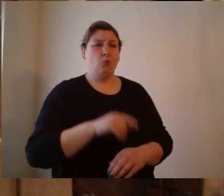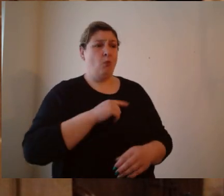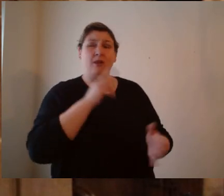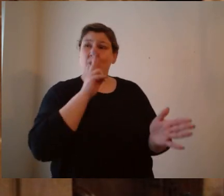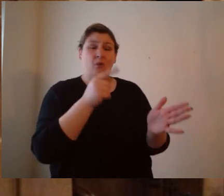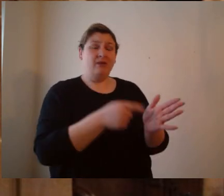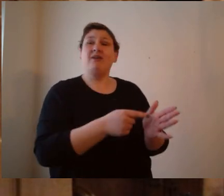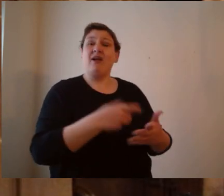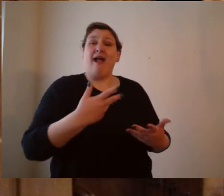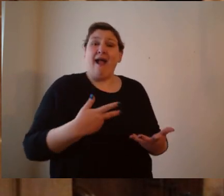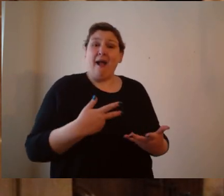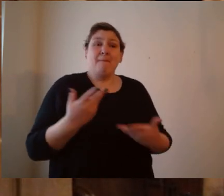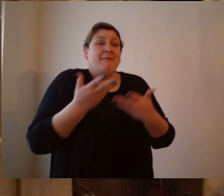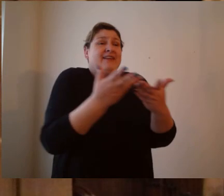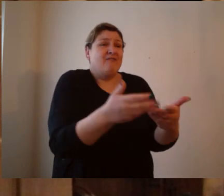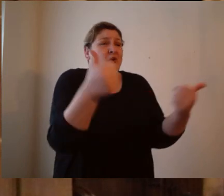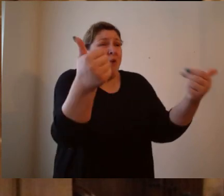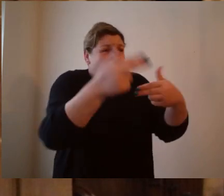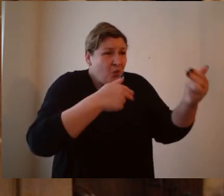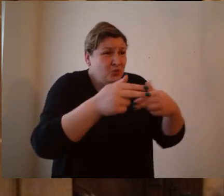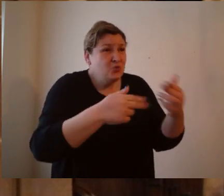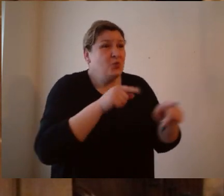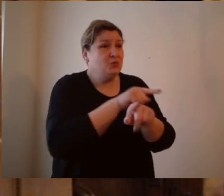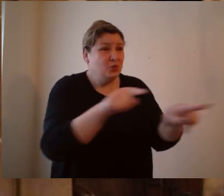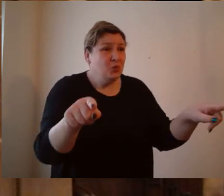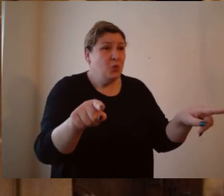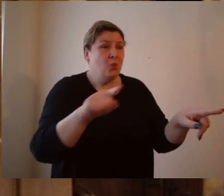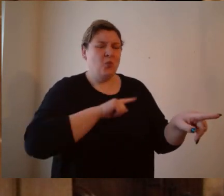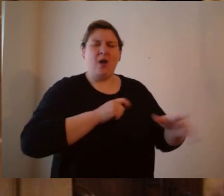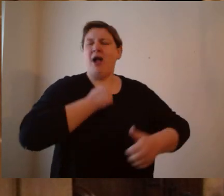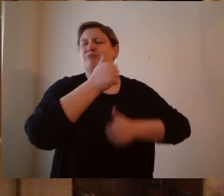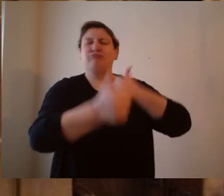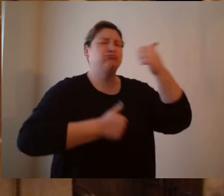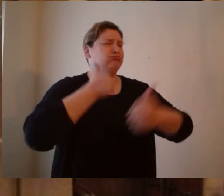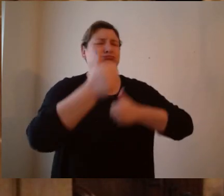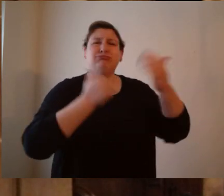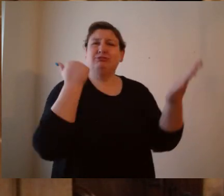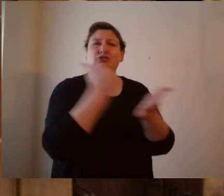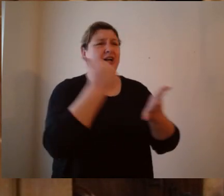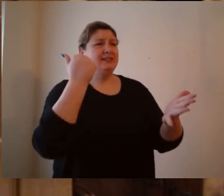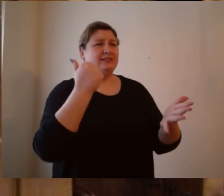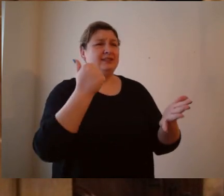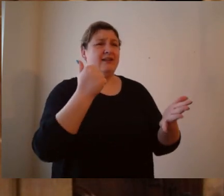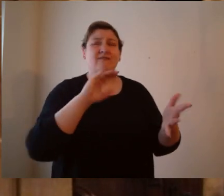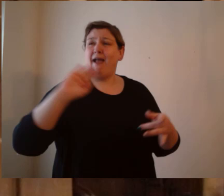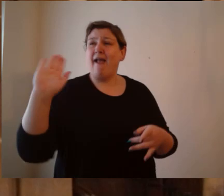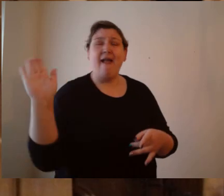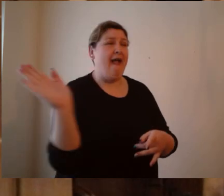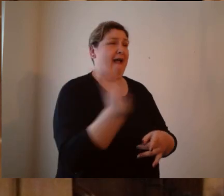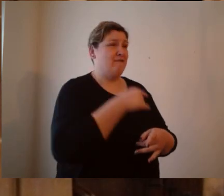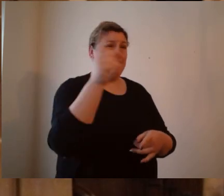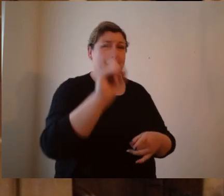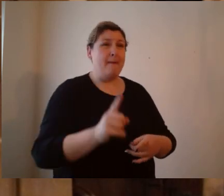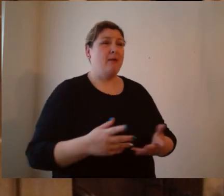For see, I am bringing you good news of great joy for all